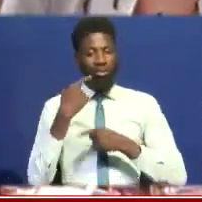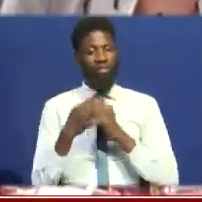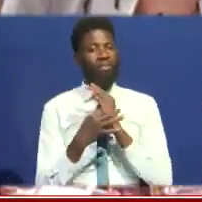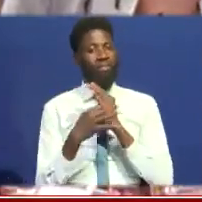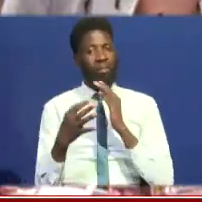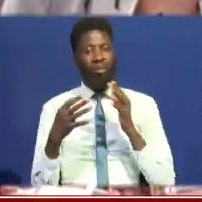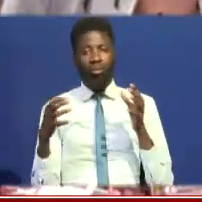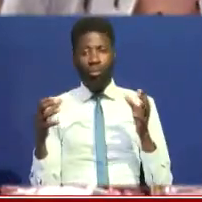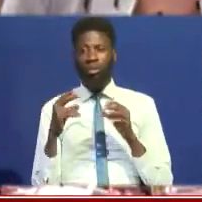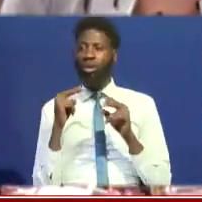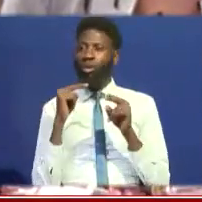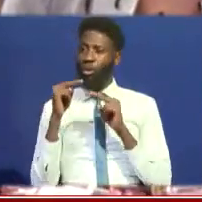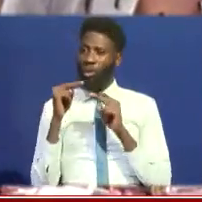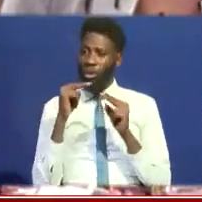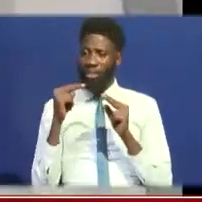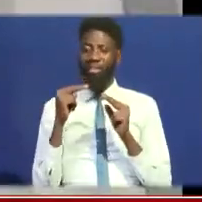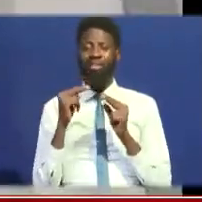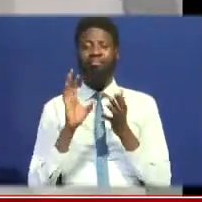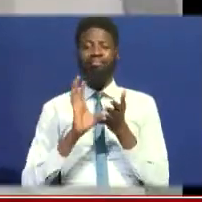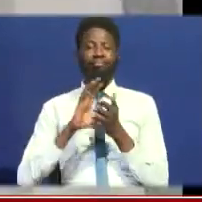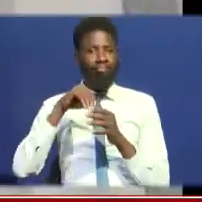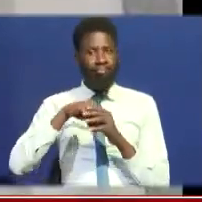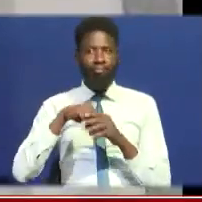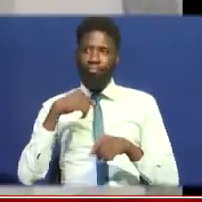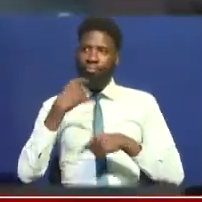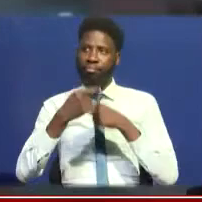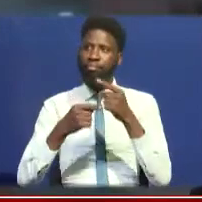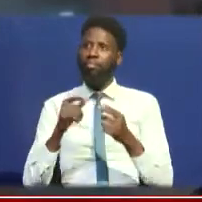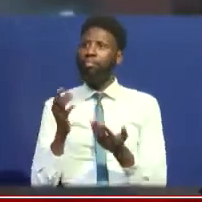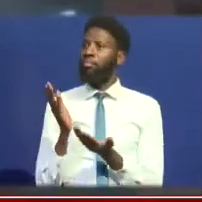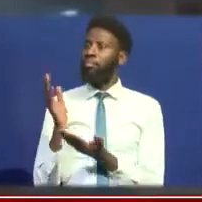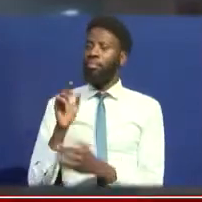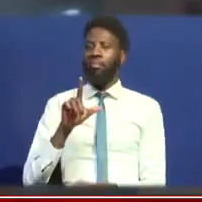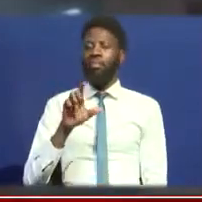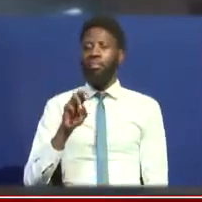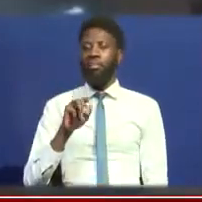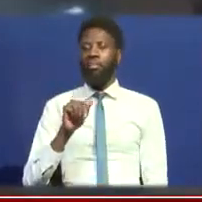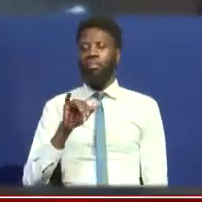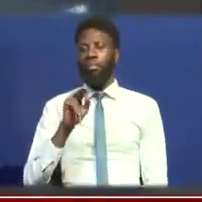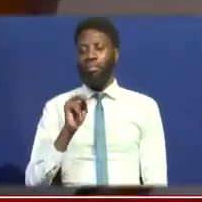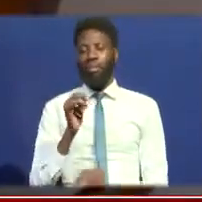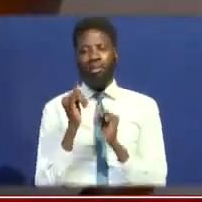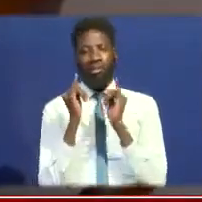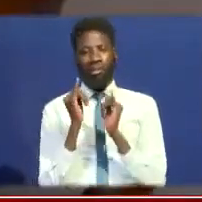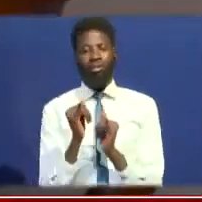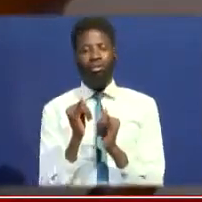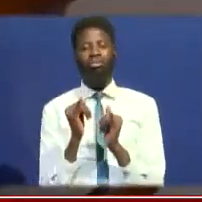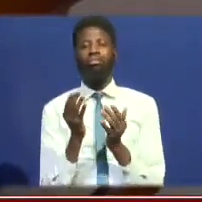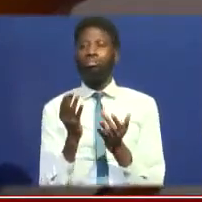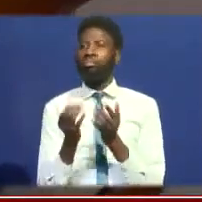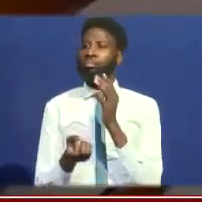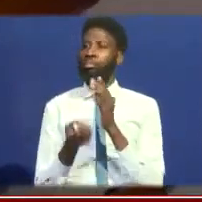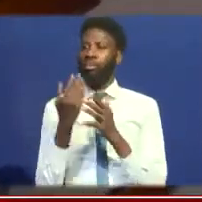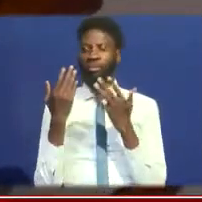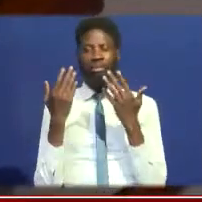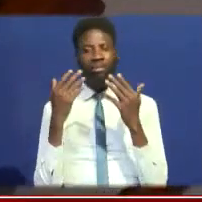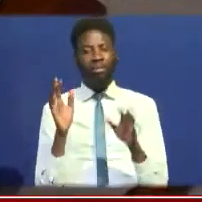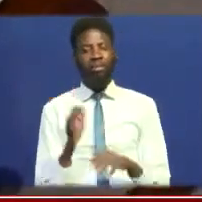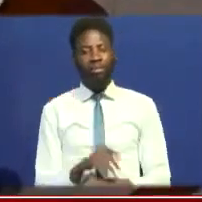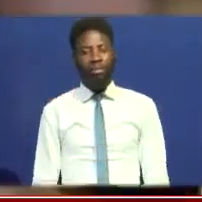in the hospitality industry, with Lemaiyan suits being the latest. Edna Murungi, Easy Friday.